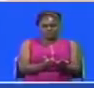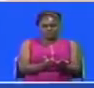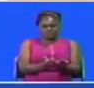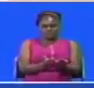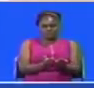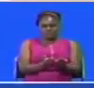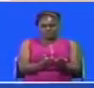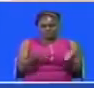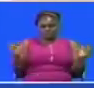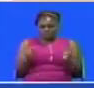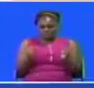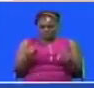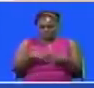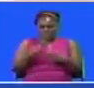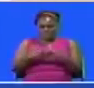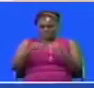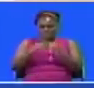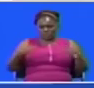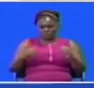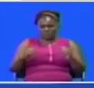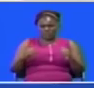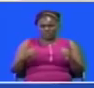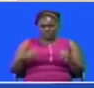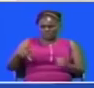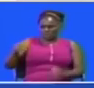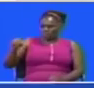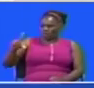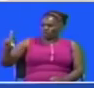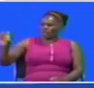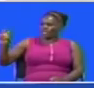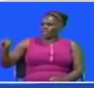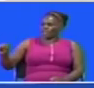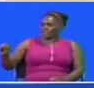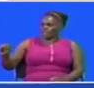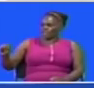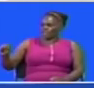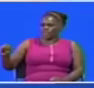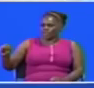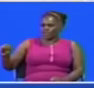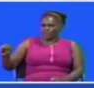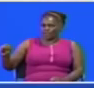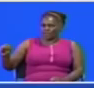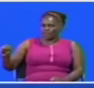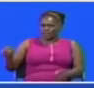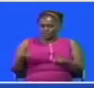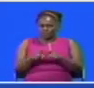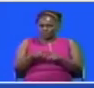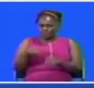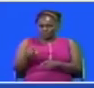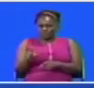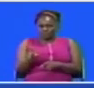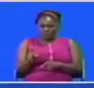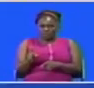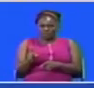alafu tena ina separate pollen. Pollen inaenda juu, asali inafanya nini? Inapaki. Despite their stellar